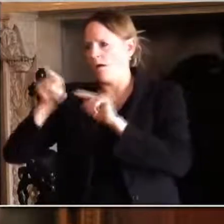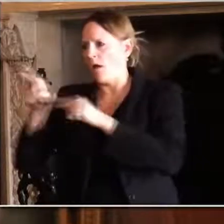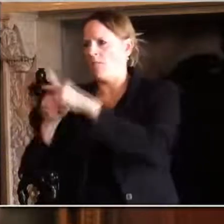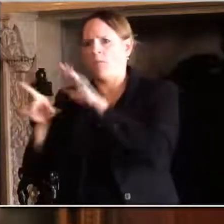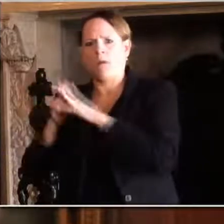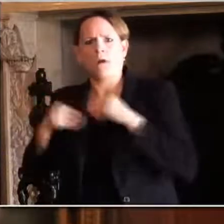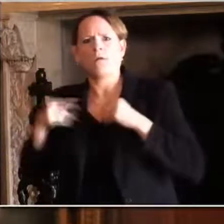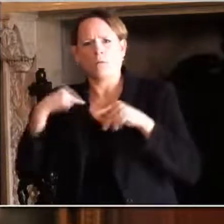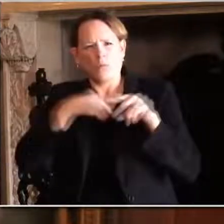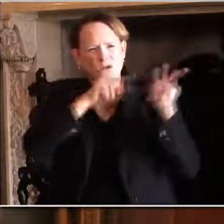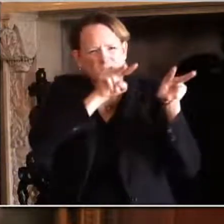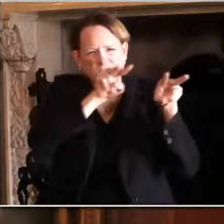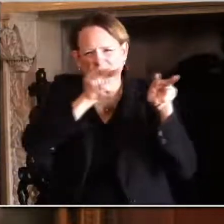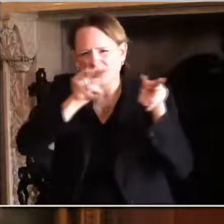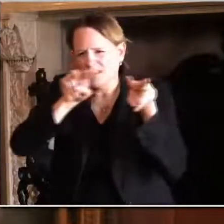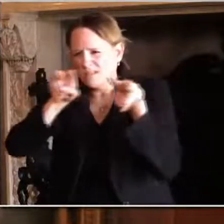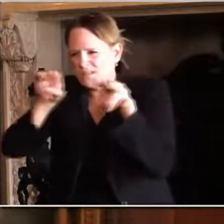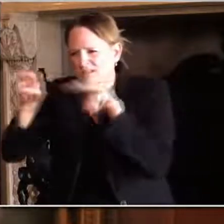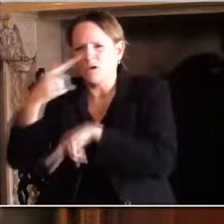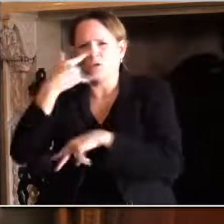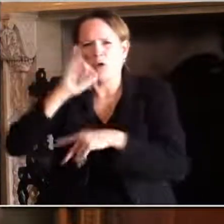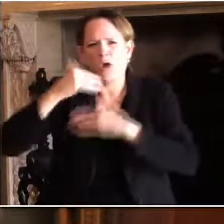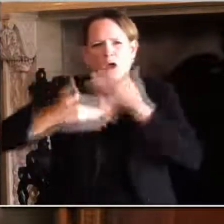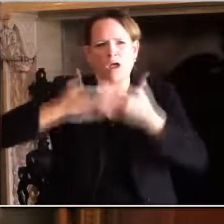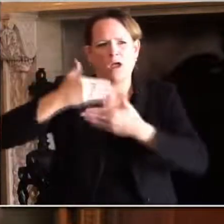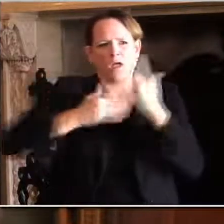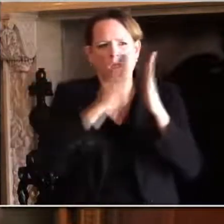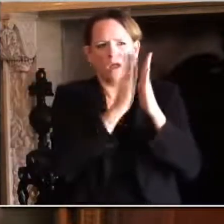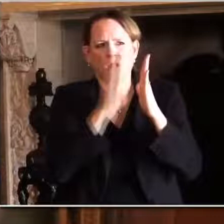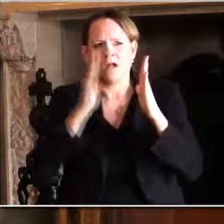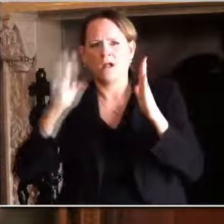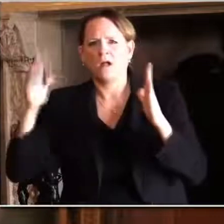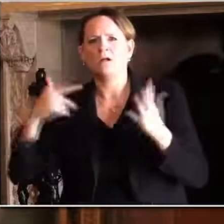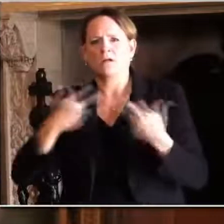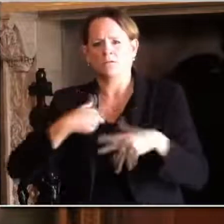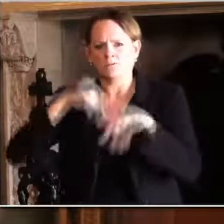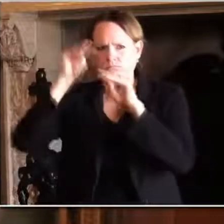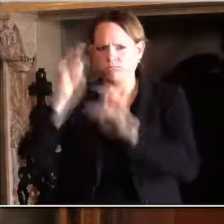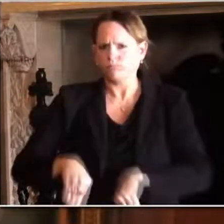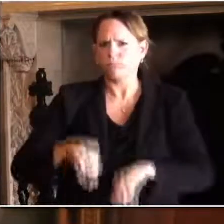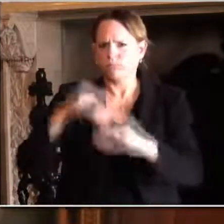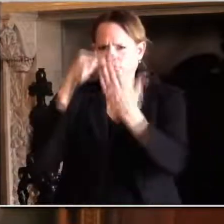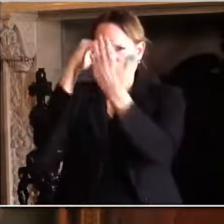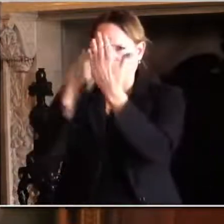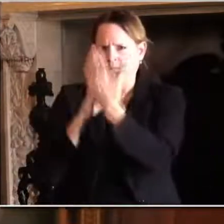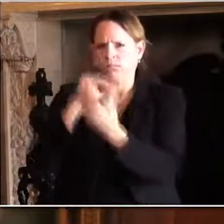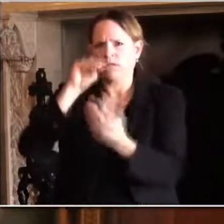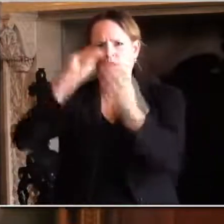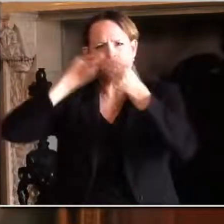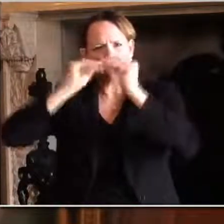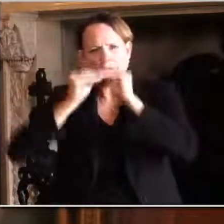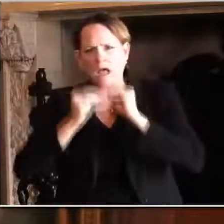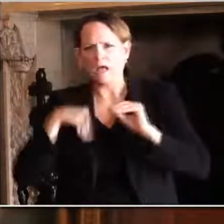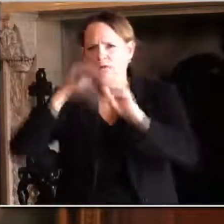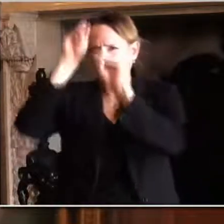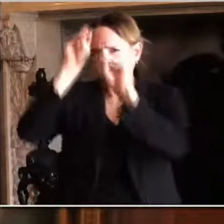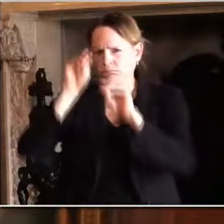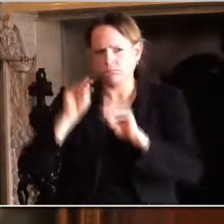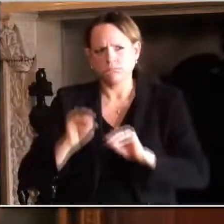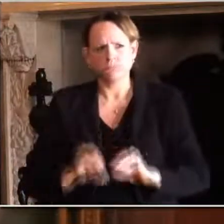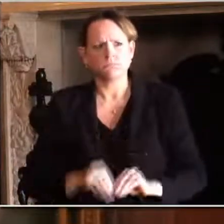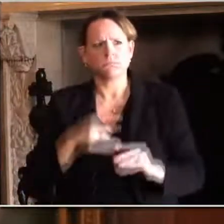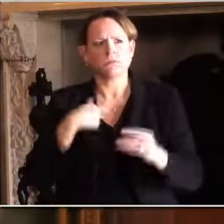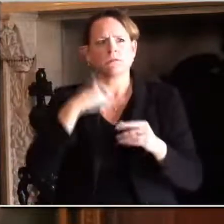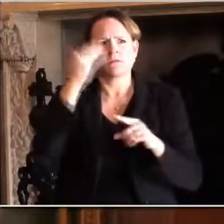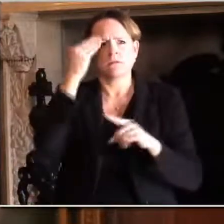we need to look at big trends, and I think we really need to applaud our data scientists and everybody in that pipeline that is trying to inform the public in as